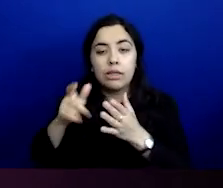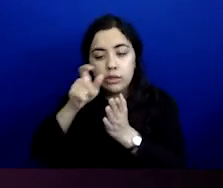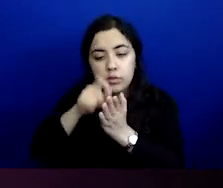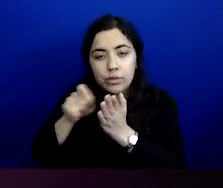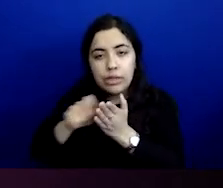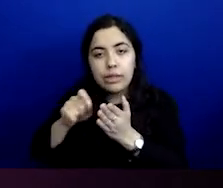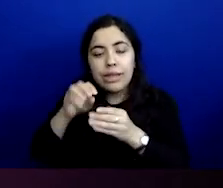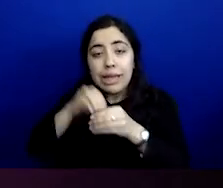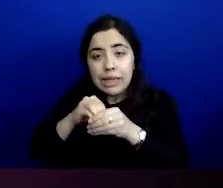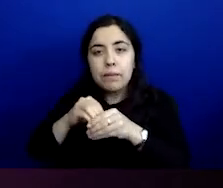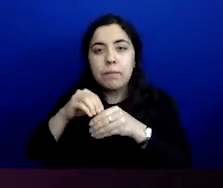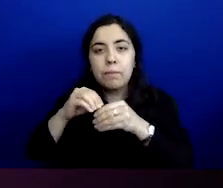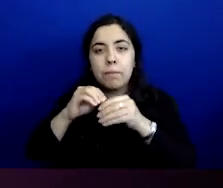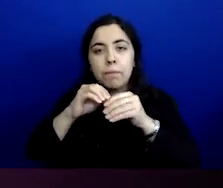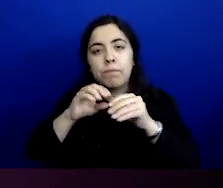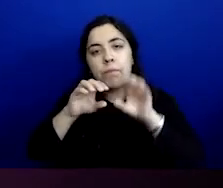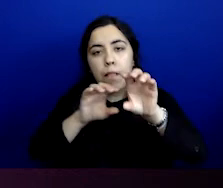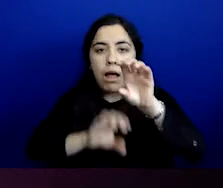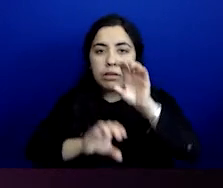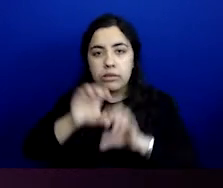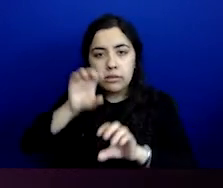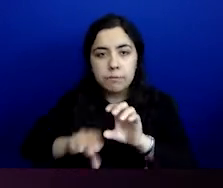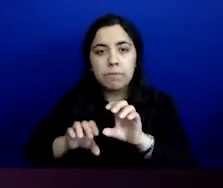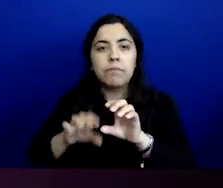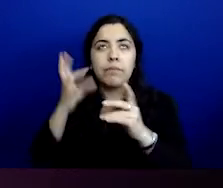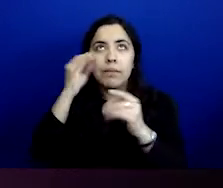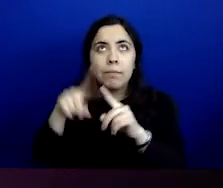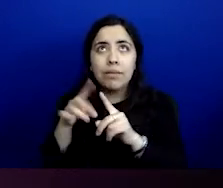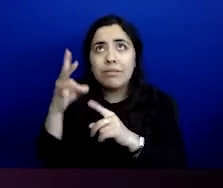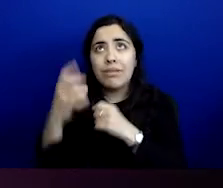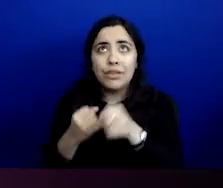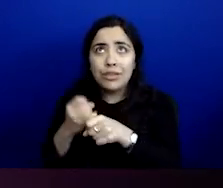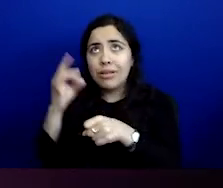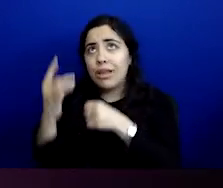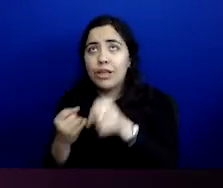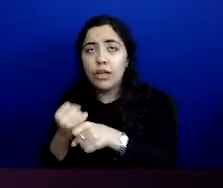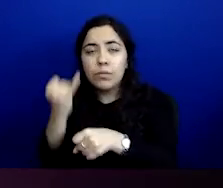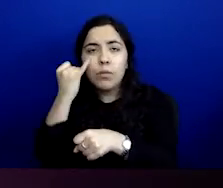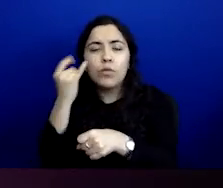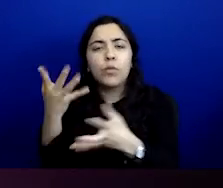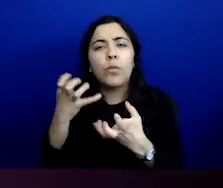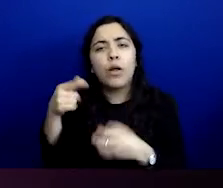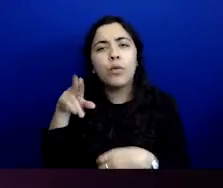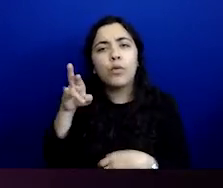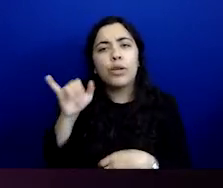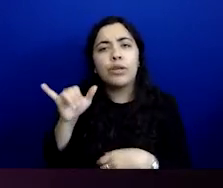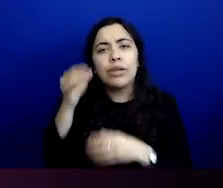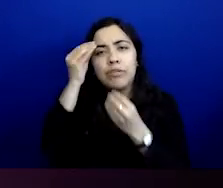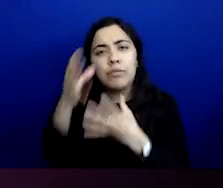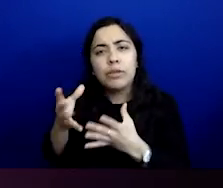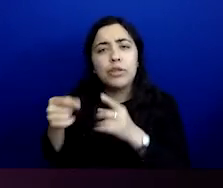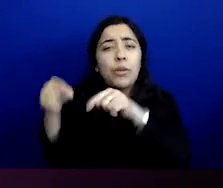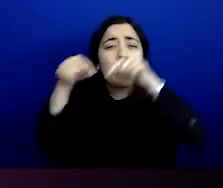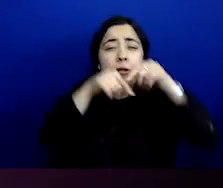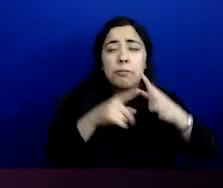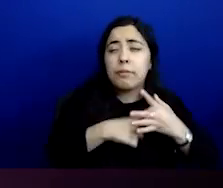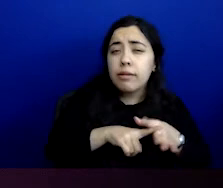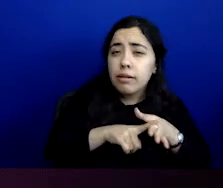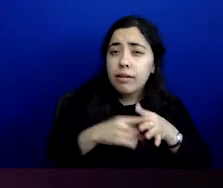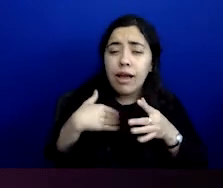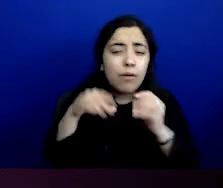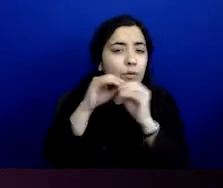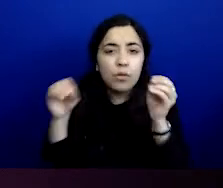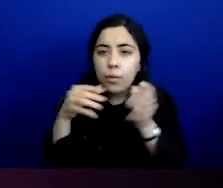about something like Ethereum, where they've been writing data for 7 or 8 years. What if you want to query data going back to the very beginning of that? There is